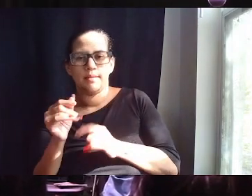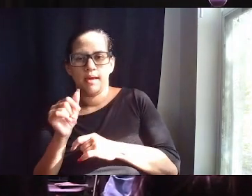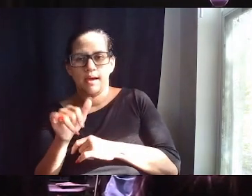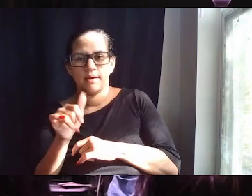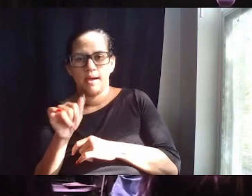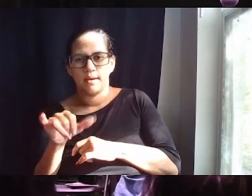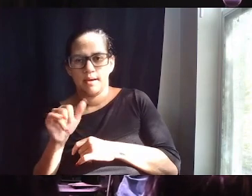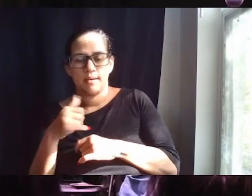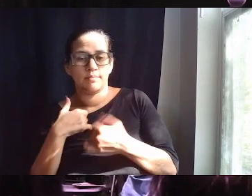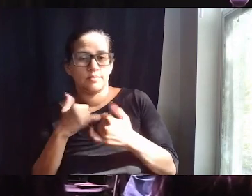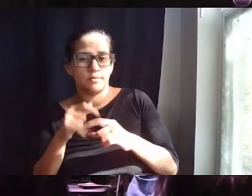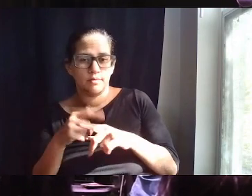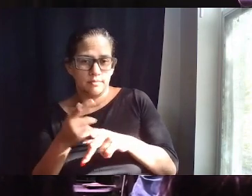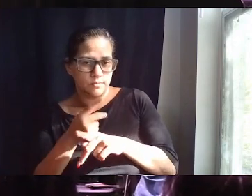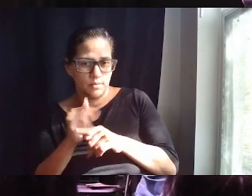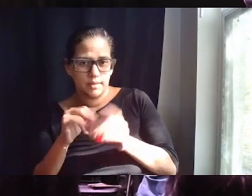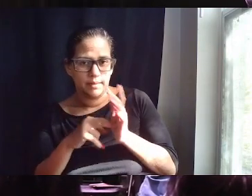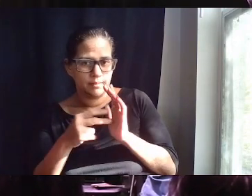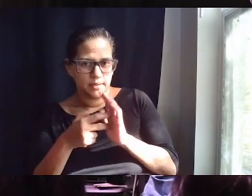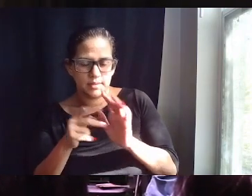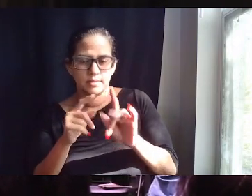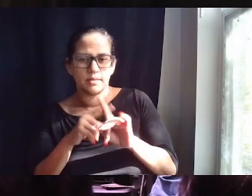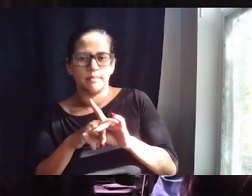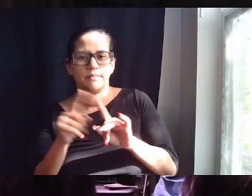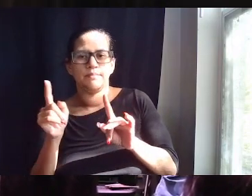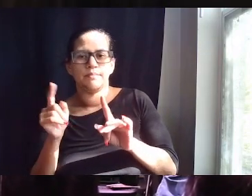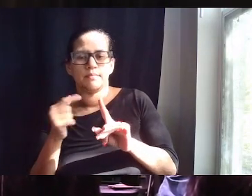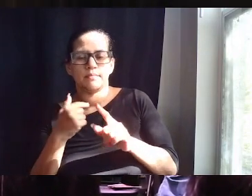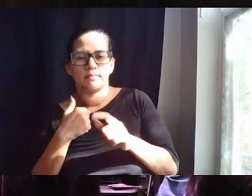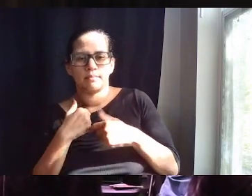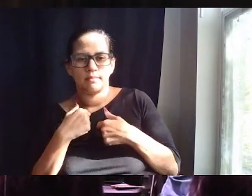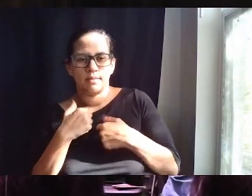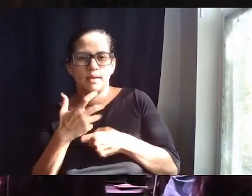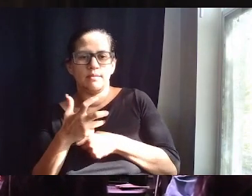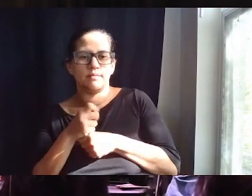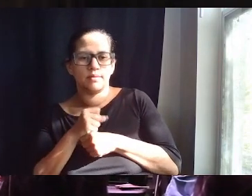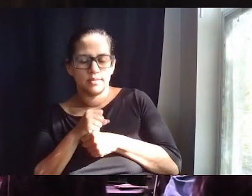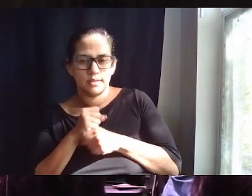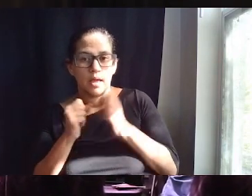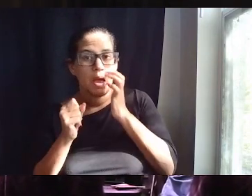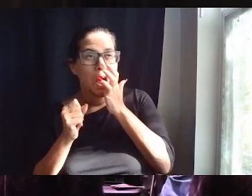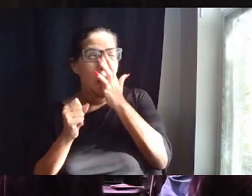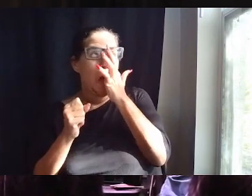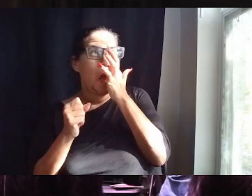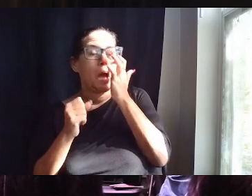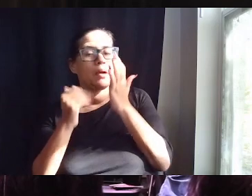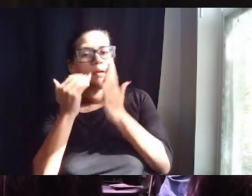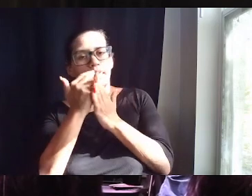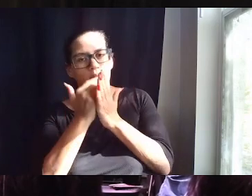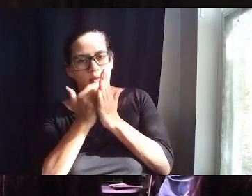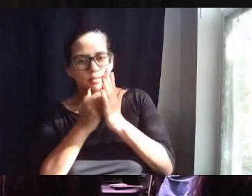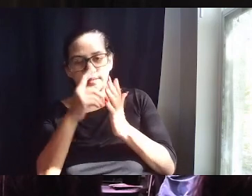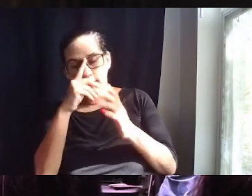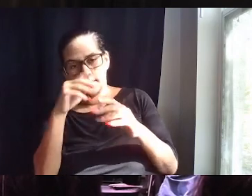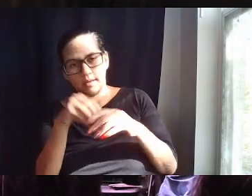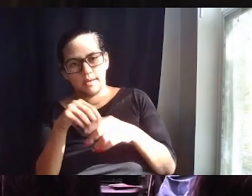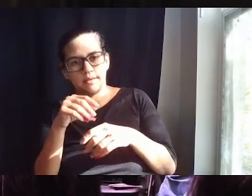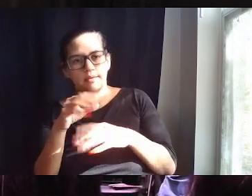what that means. But I received such a lesson in grace